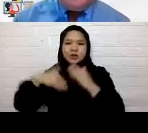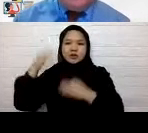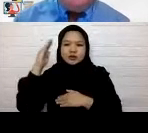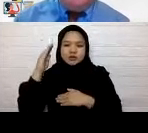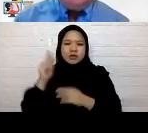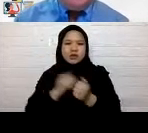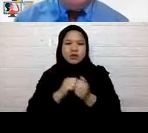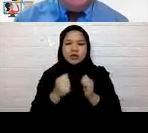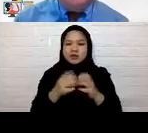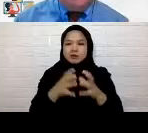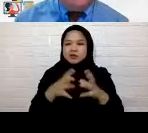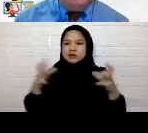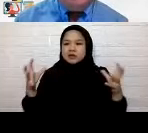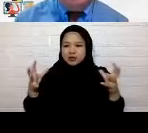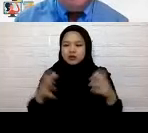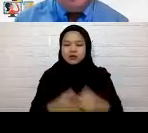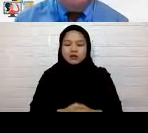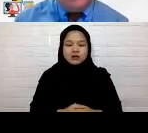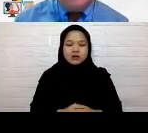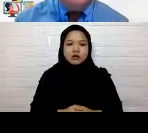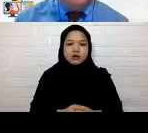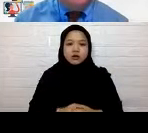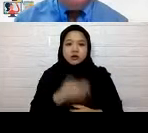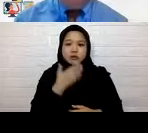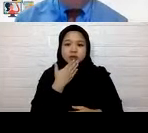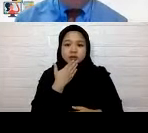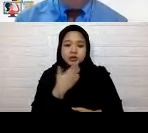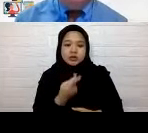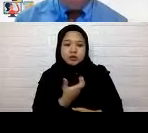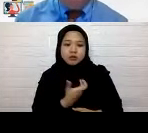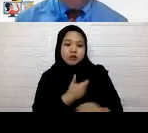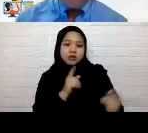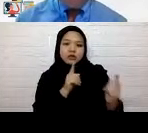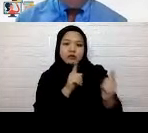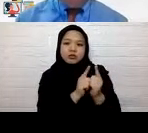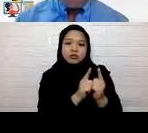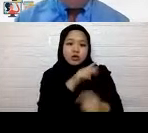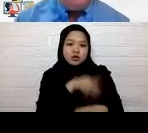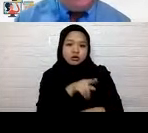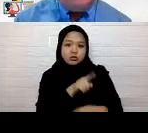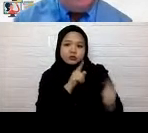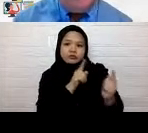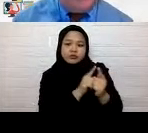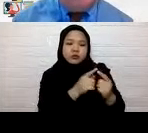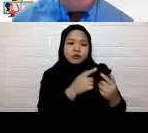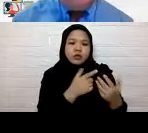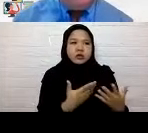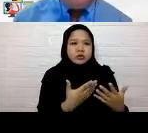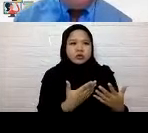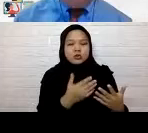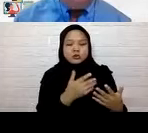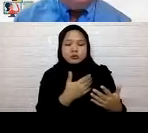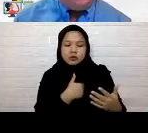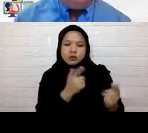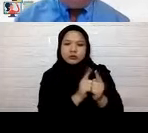you would like to see that child in person, or what we call face-to-face in person. But because of the pandemic, you may